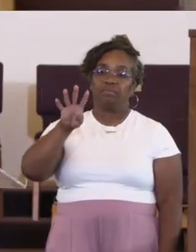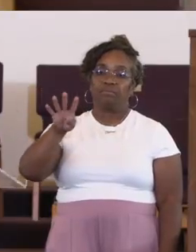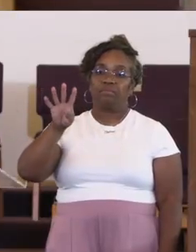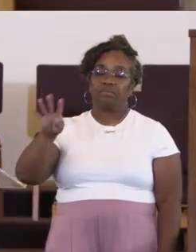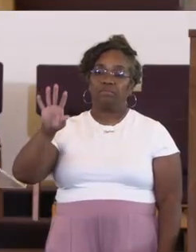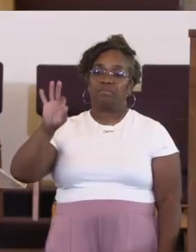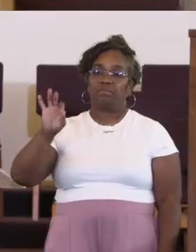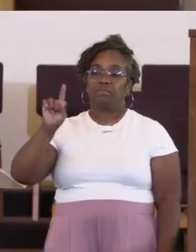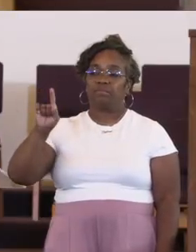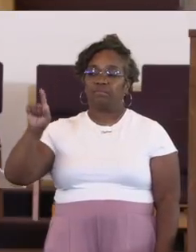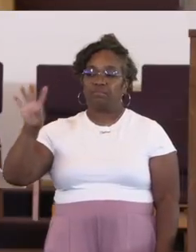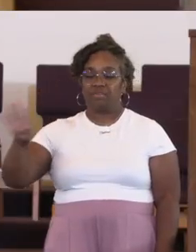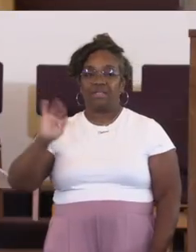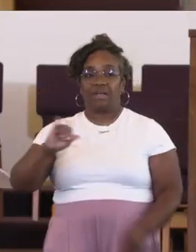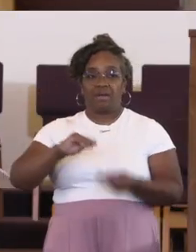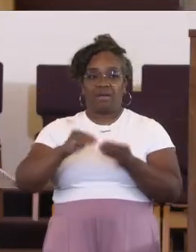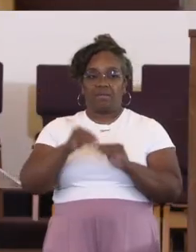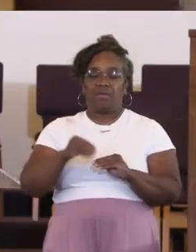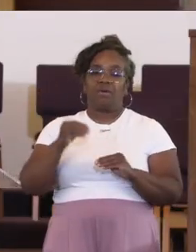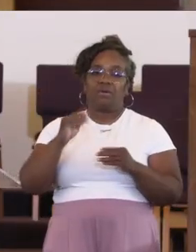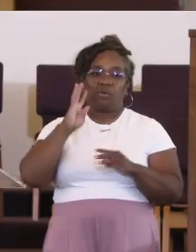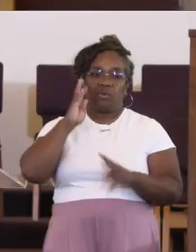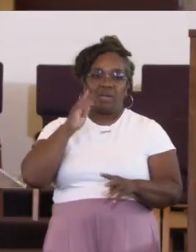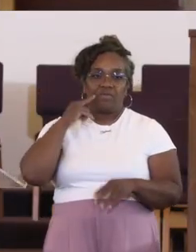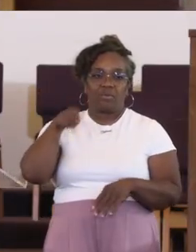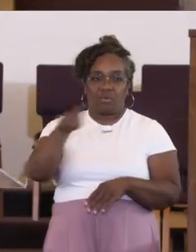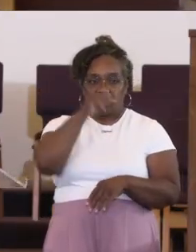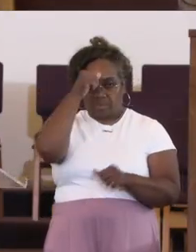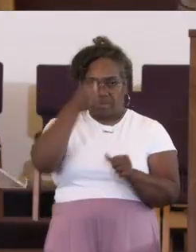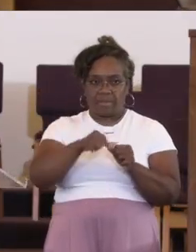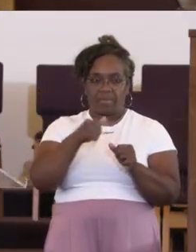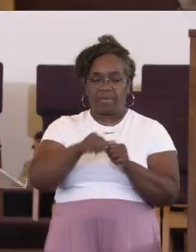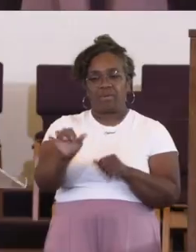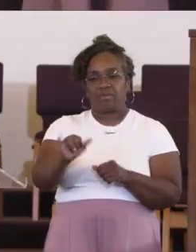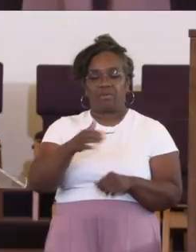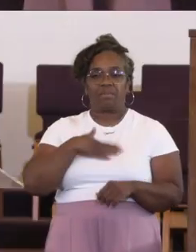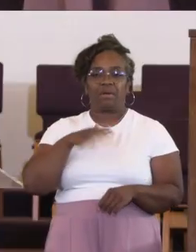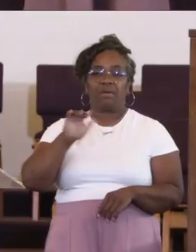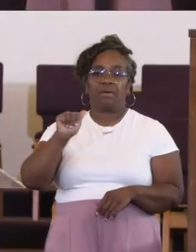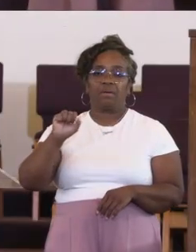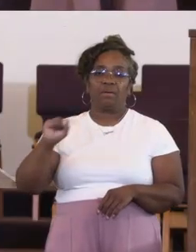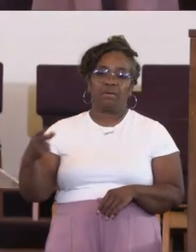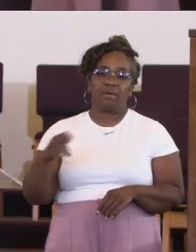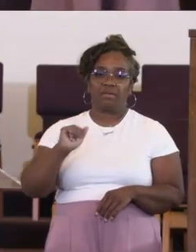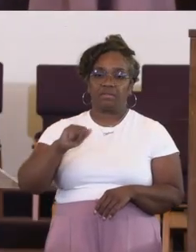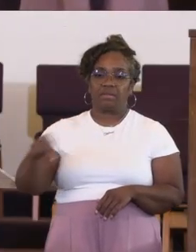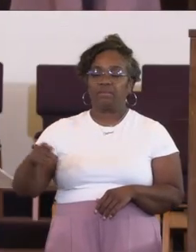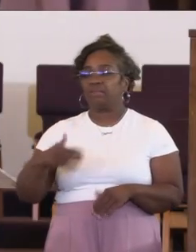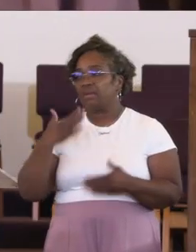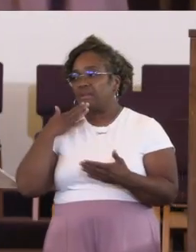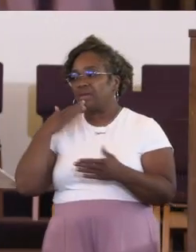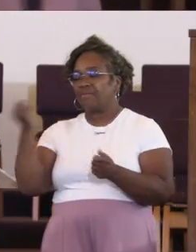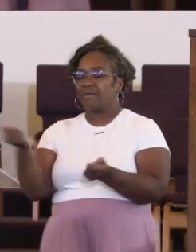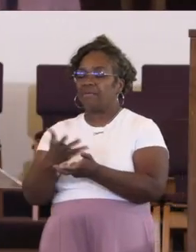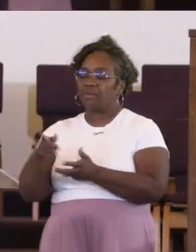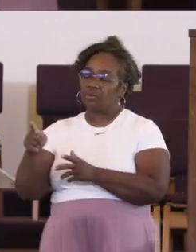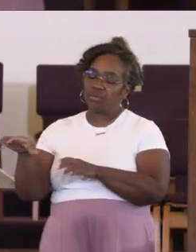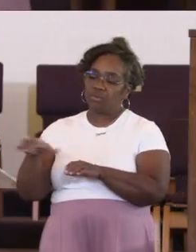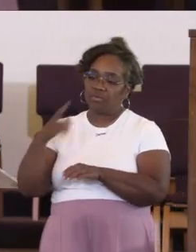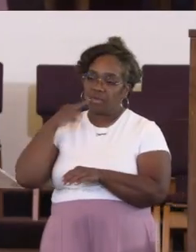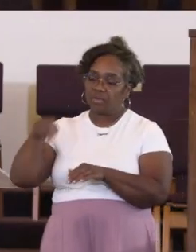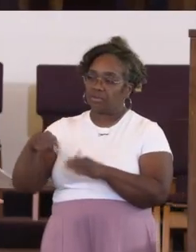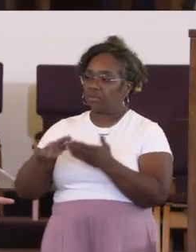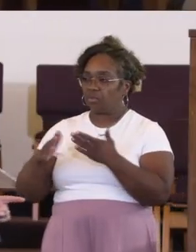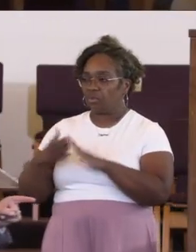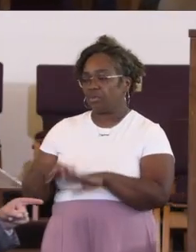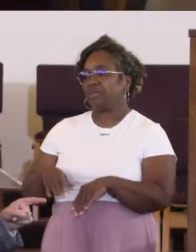313-444-9114. That number was made so you can remember it, and it's my cash app. Thank you. Thank you for all you do for this community, Brother Cunningham. Do we have anybody on the